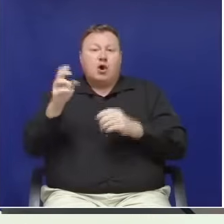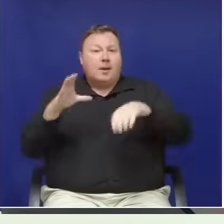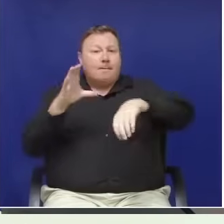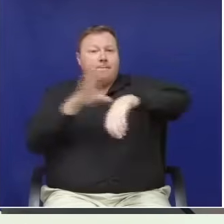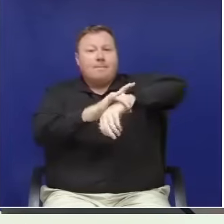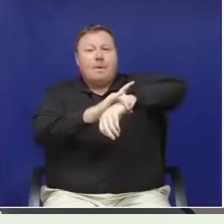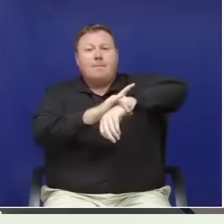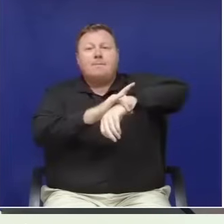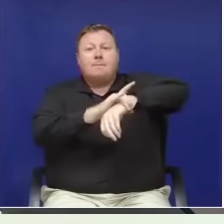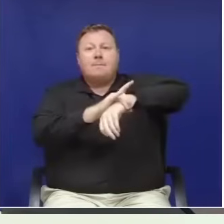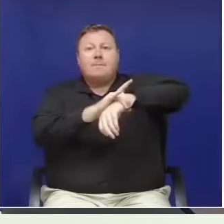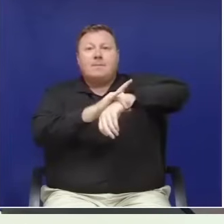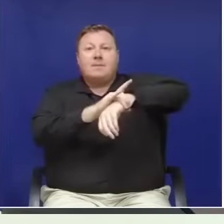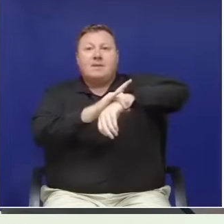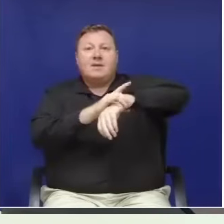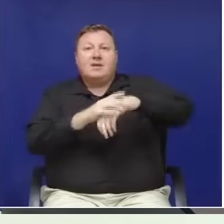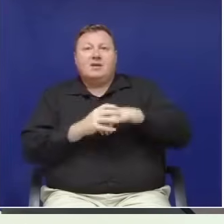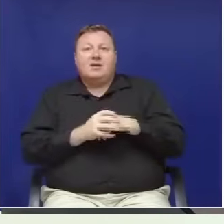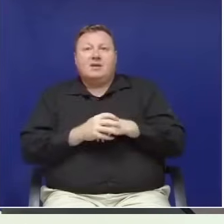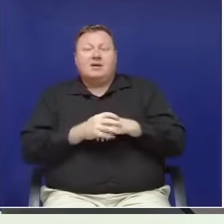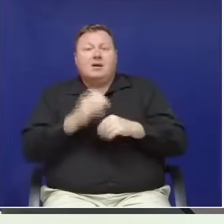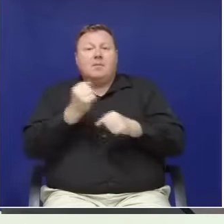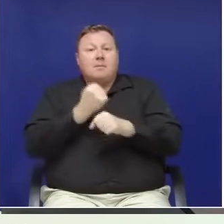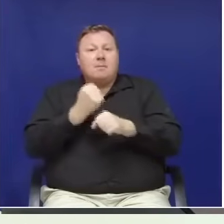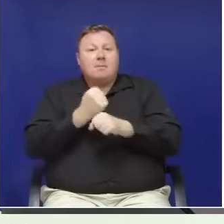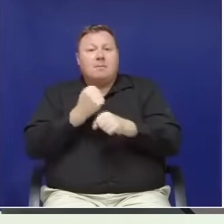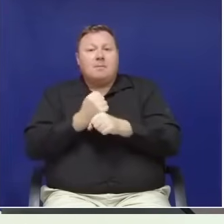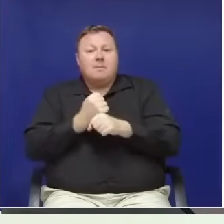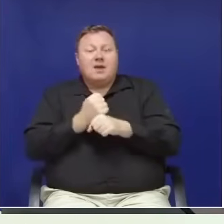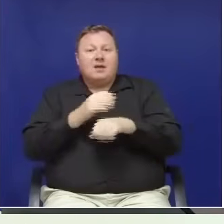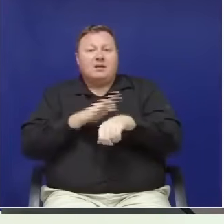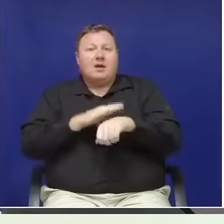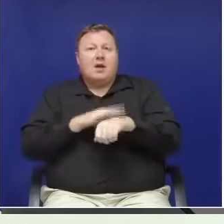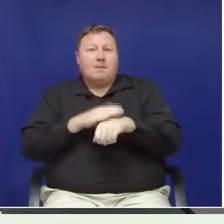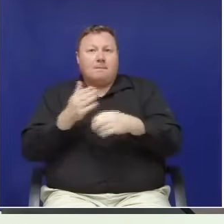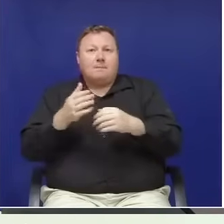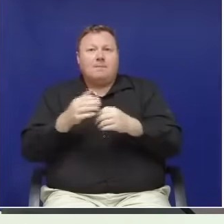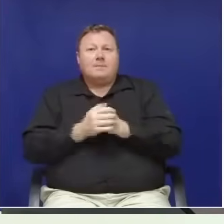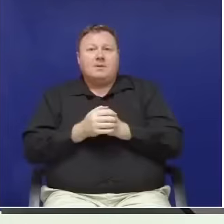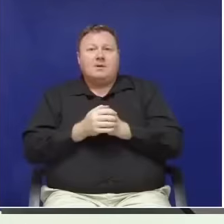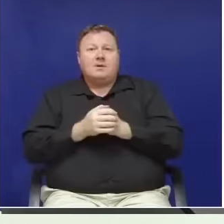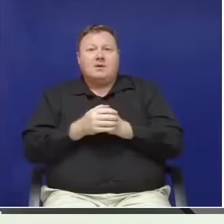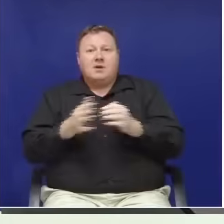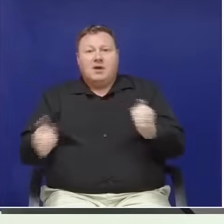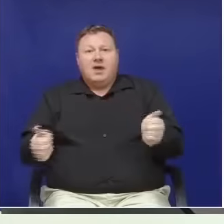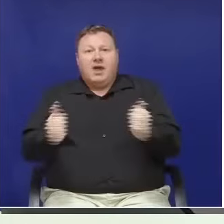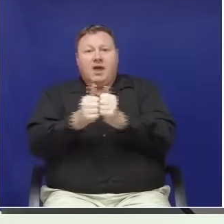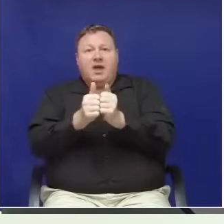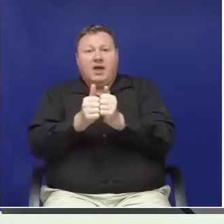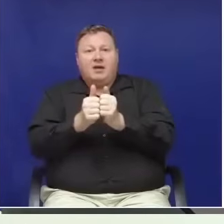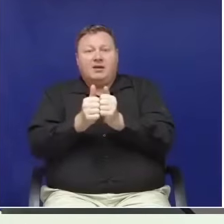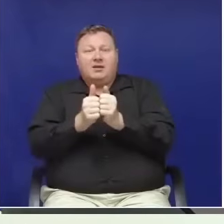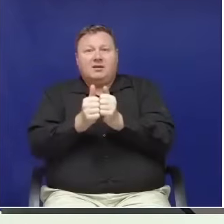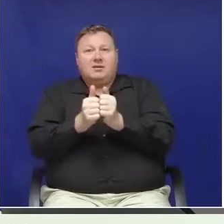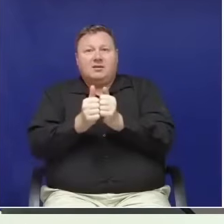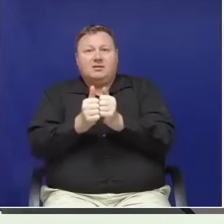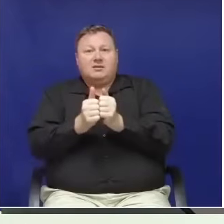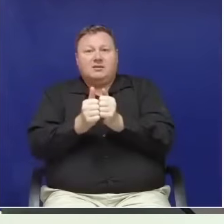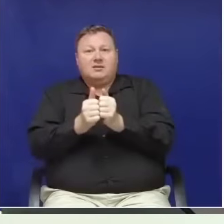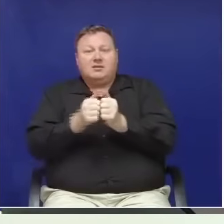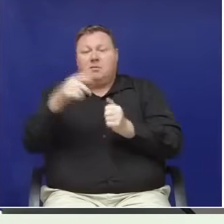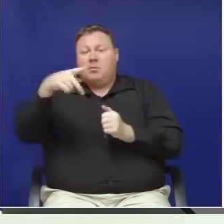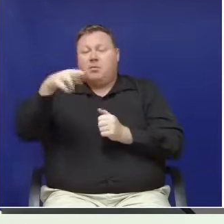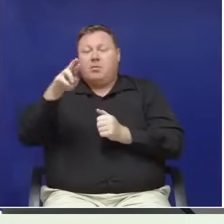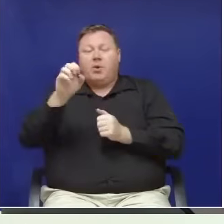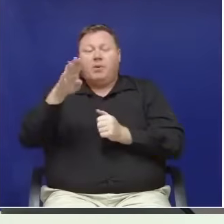actually make such sentences. And if you can add that to those probationers,